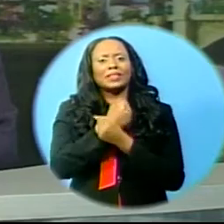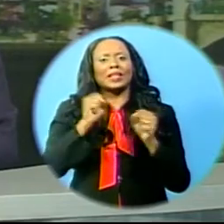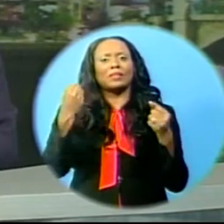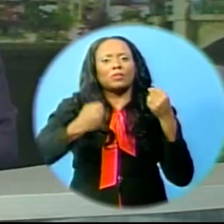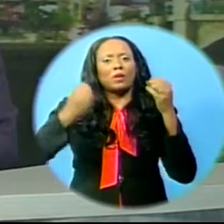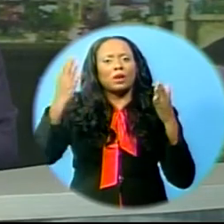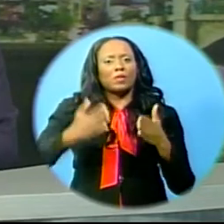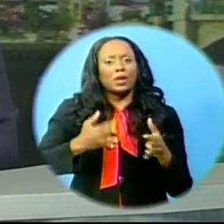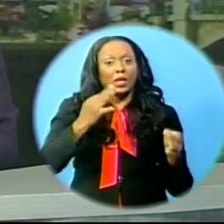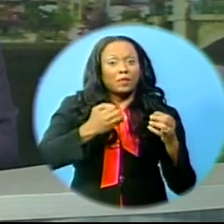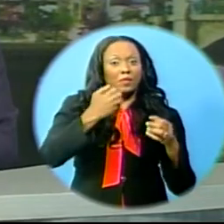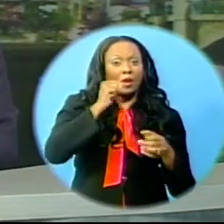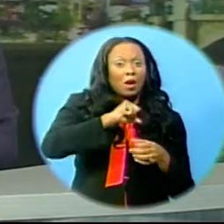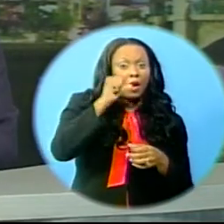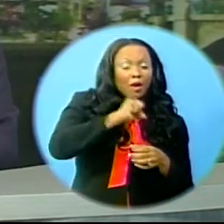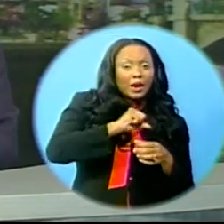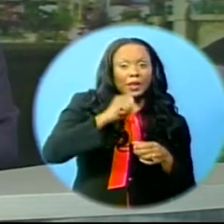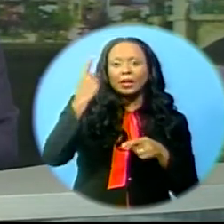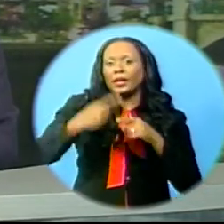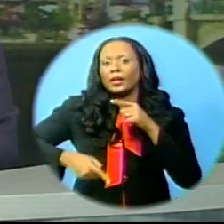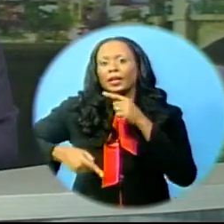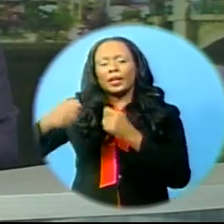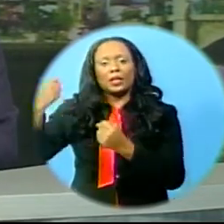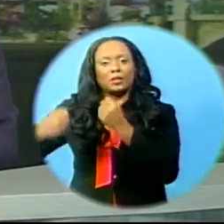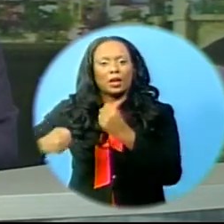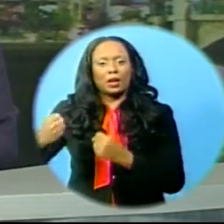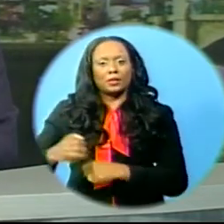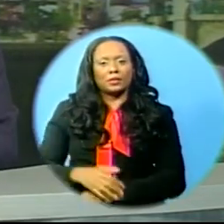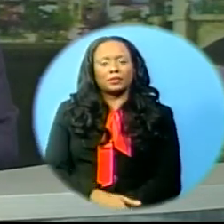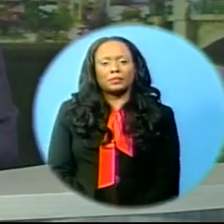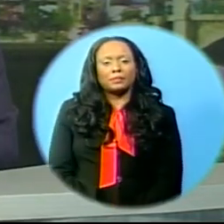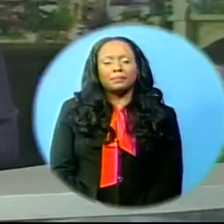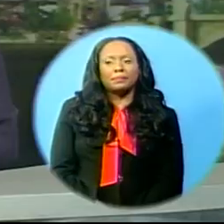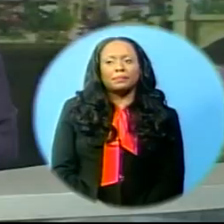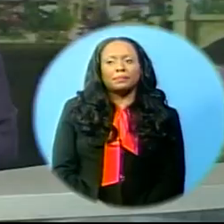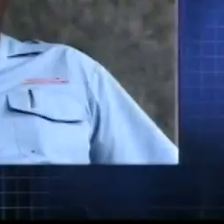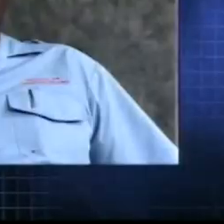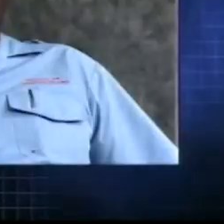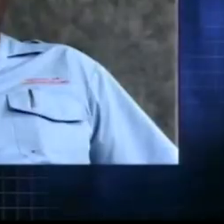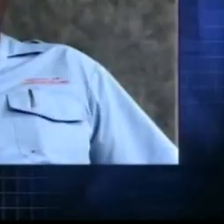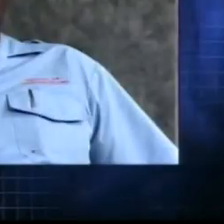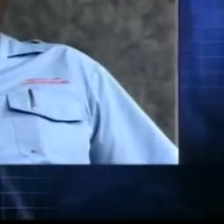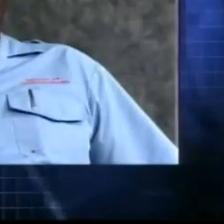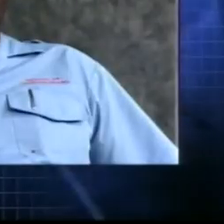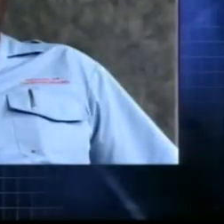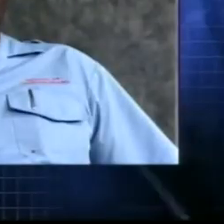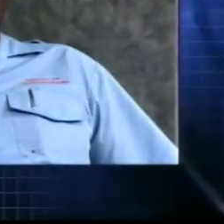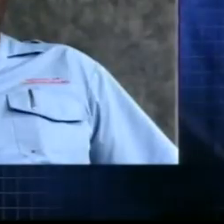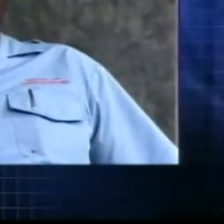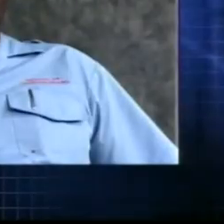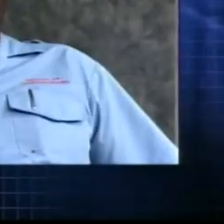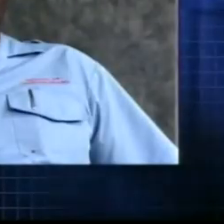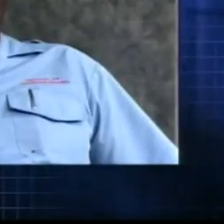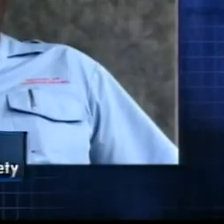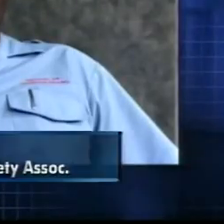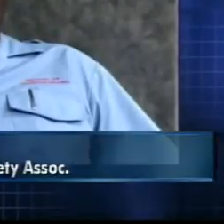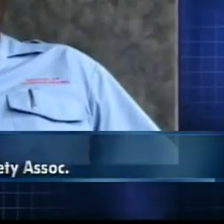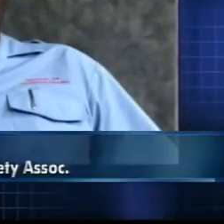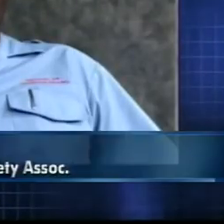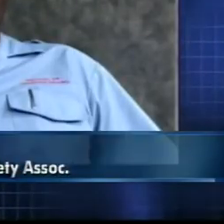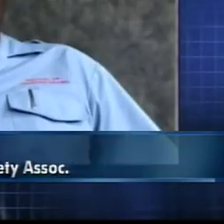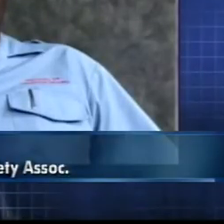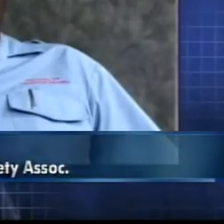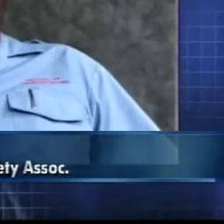offense to be drunk and disorderly in a public place. If a policeman sees you on the roads